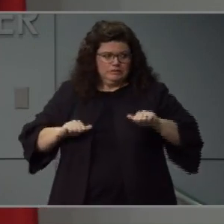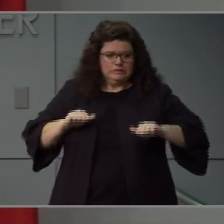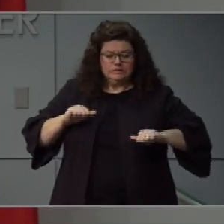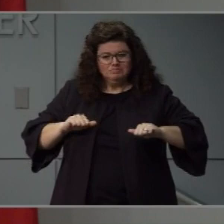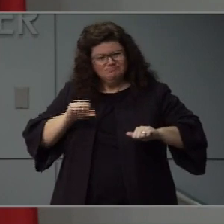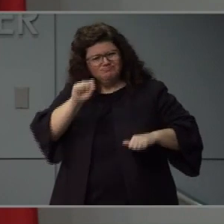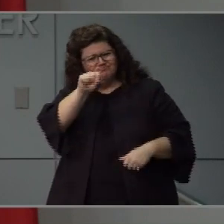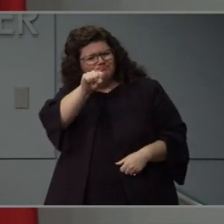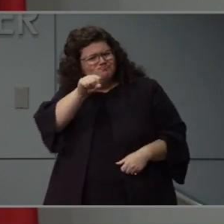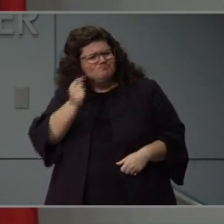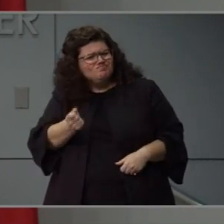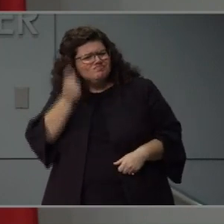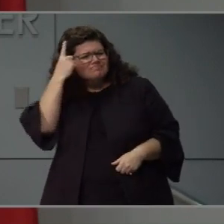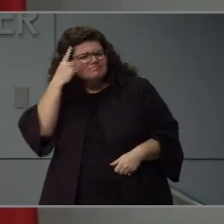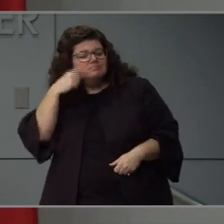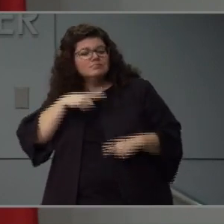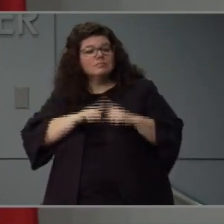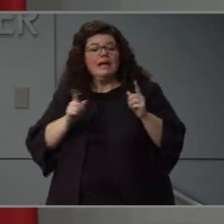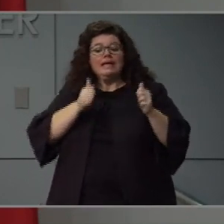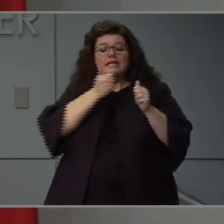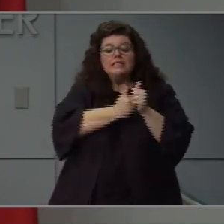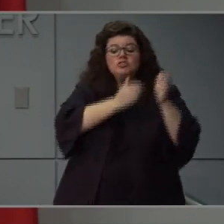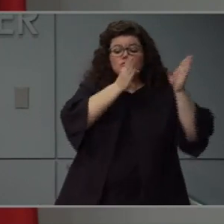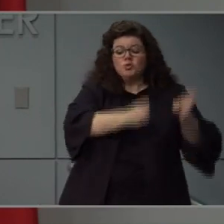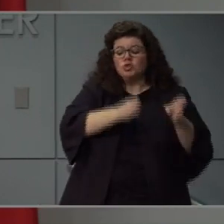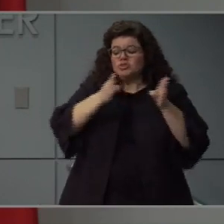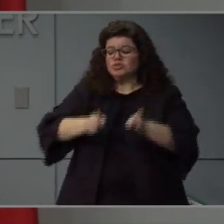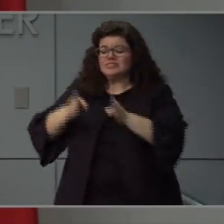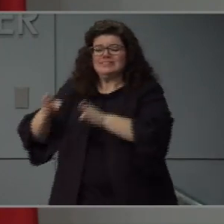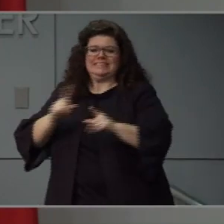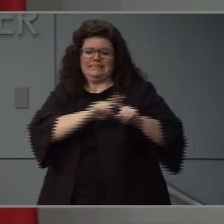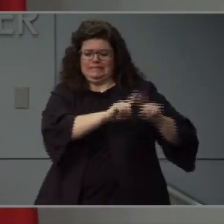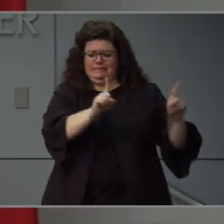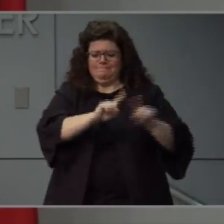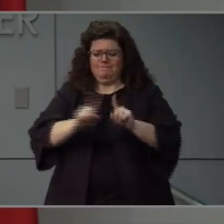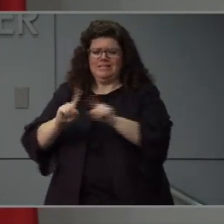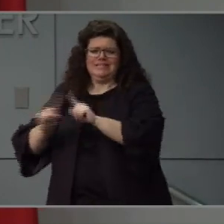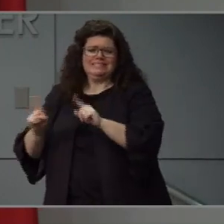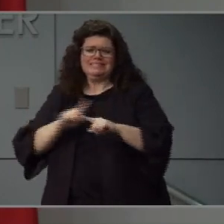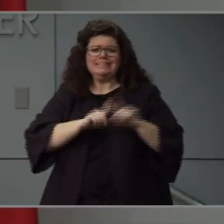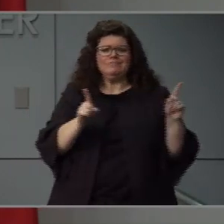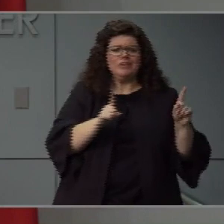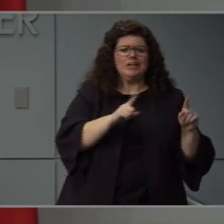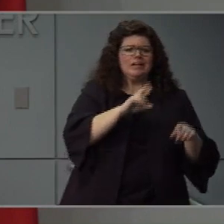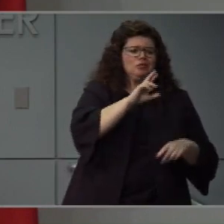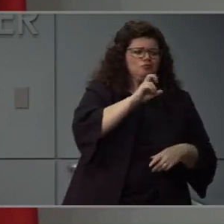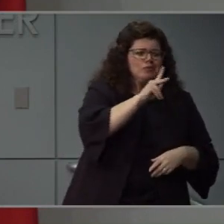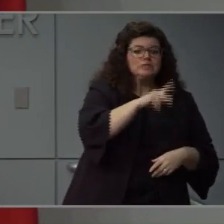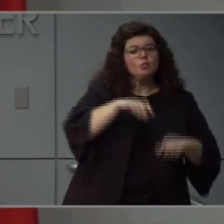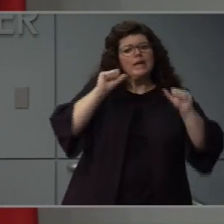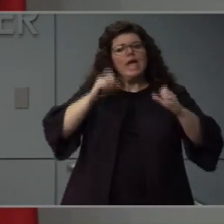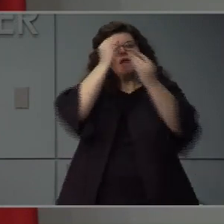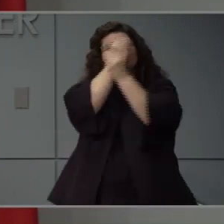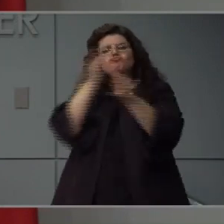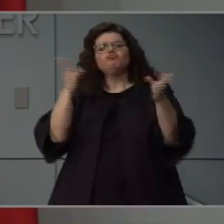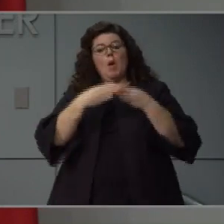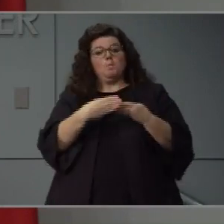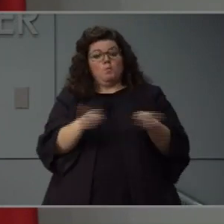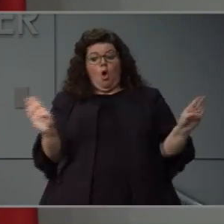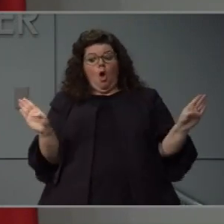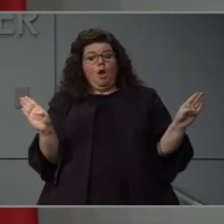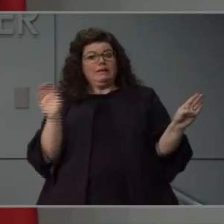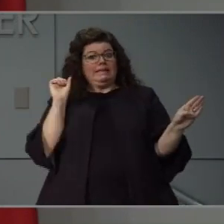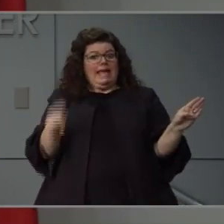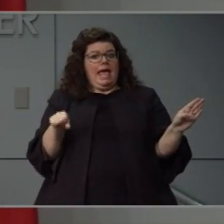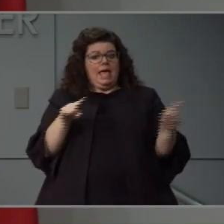different people have different risks. We can give guidance for, businesses at large, consumers at large, individuals at large.